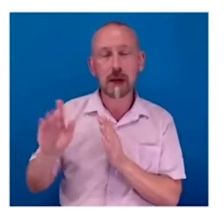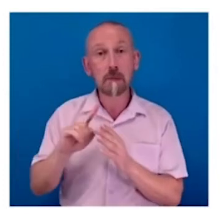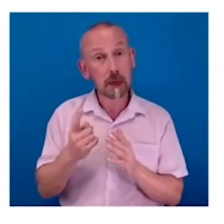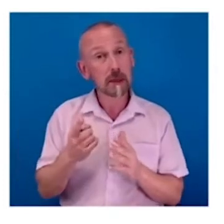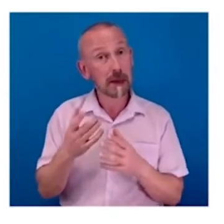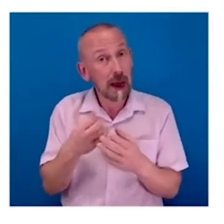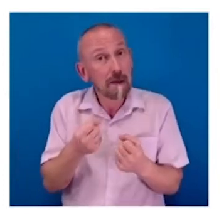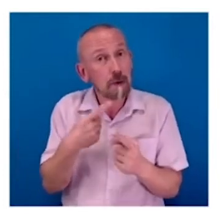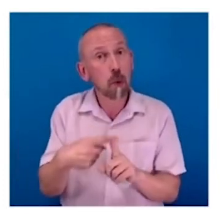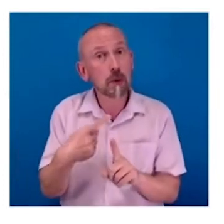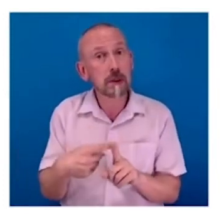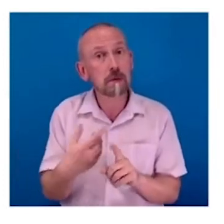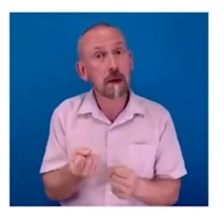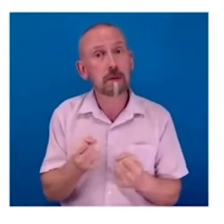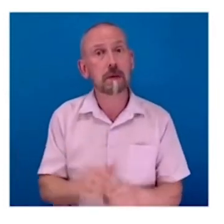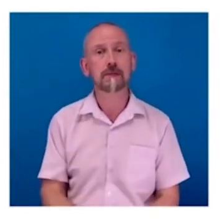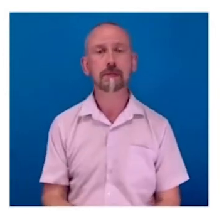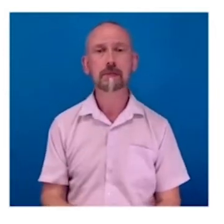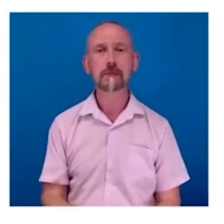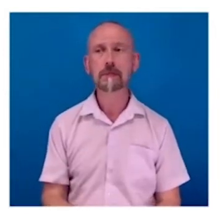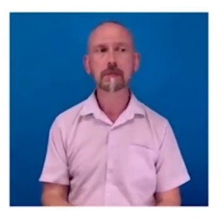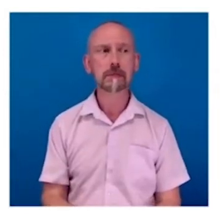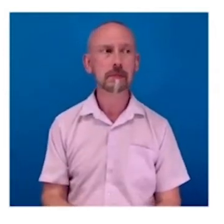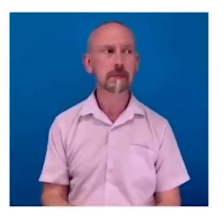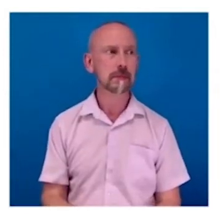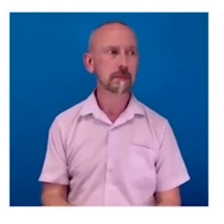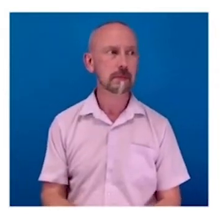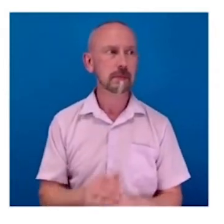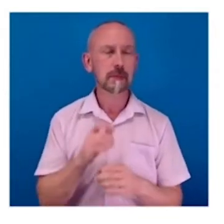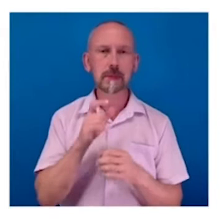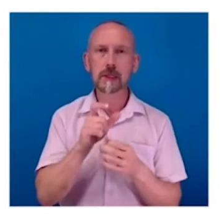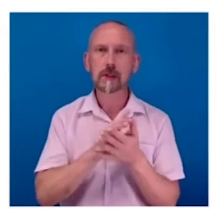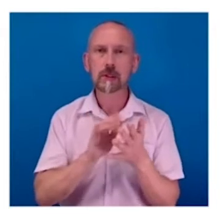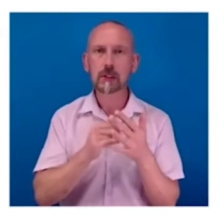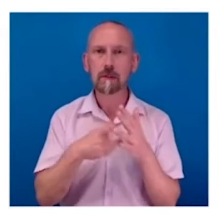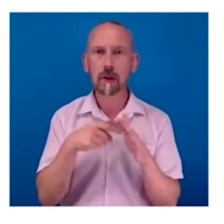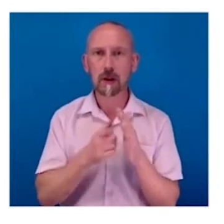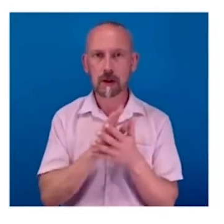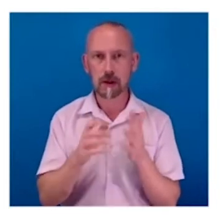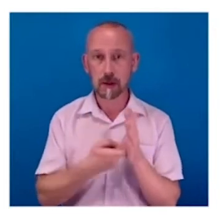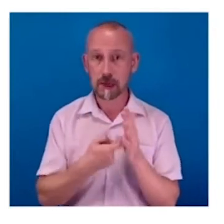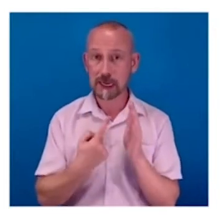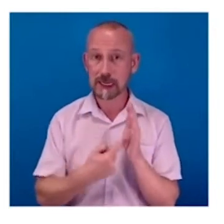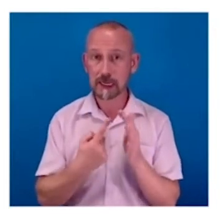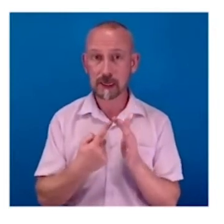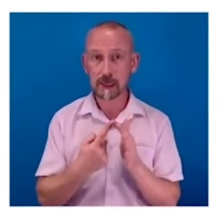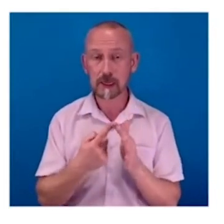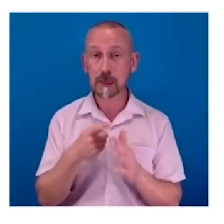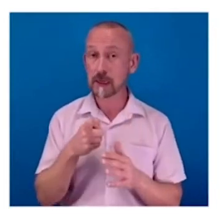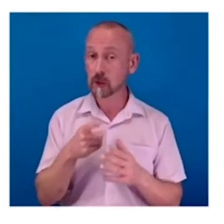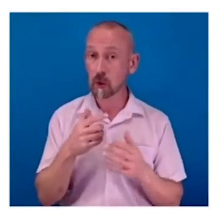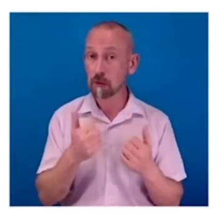Yeah, good point. Does anybody else have anything to say about what's going on with the pandemic and how it's impacting the